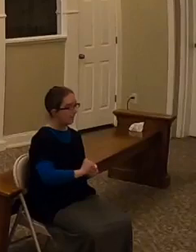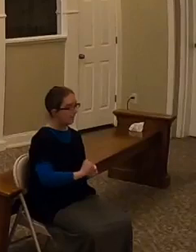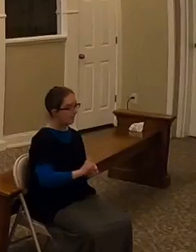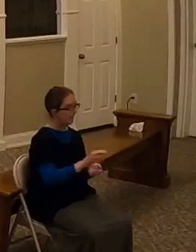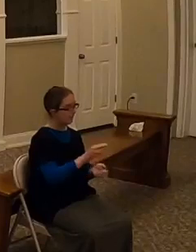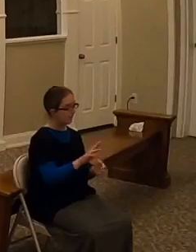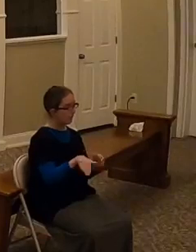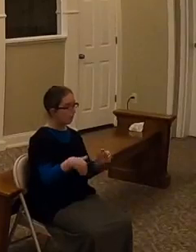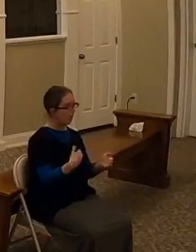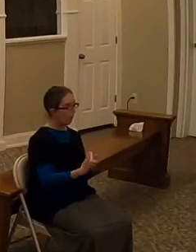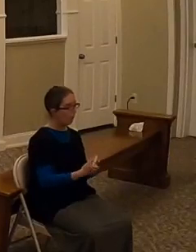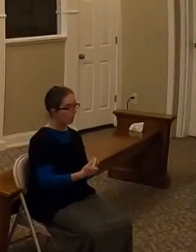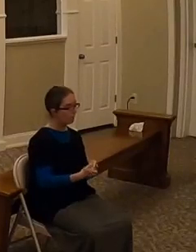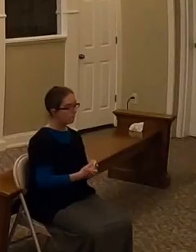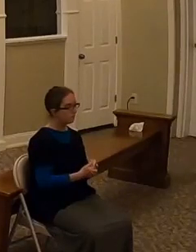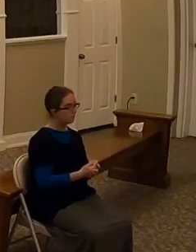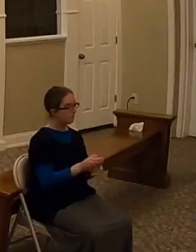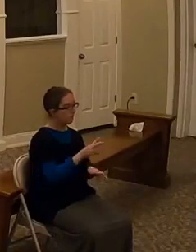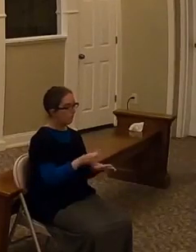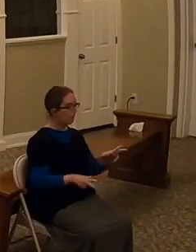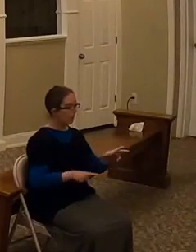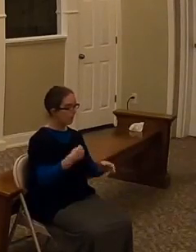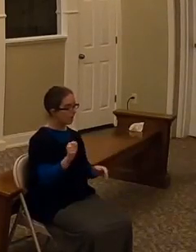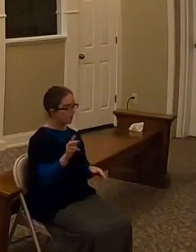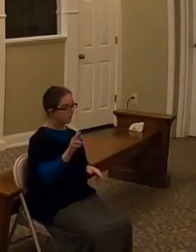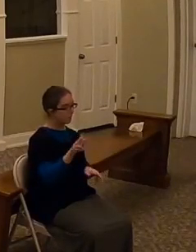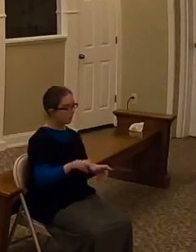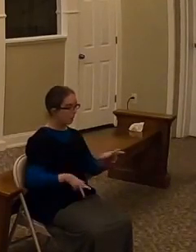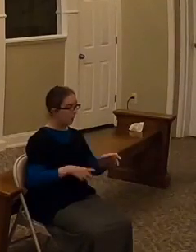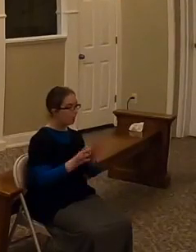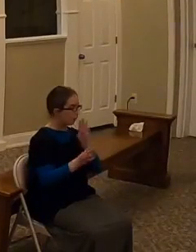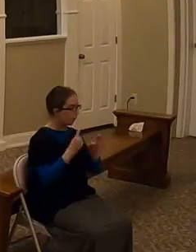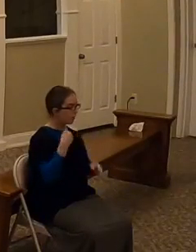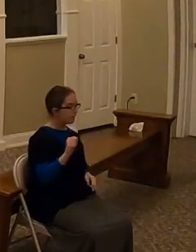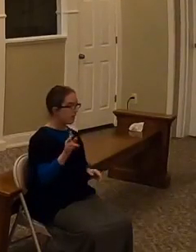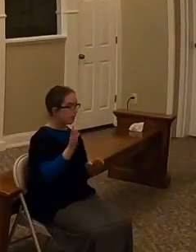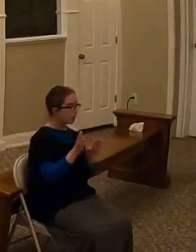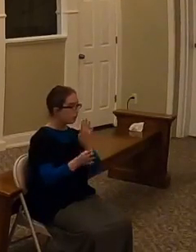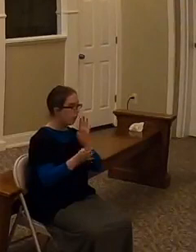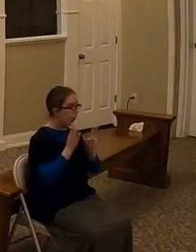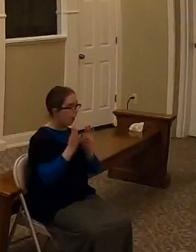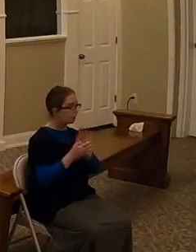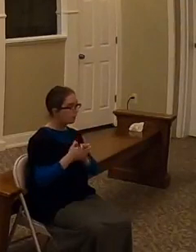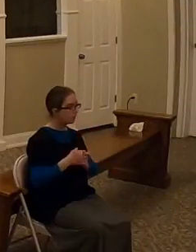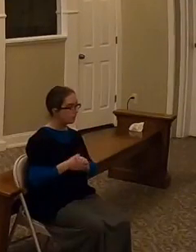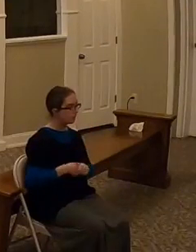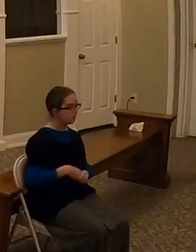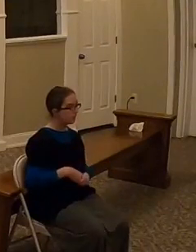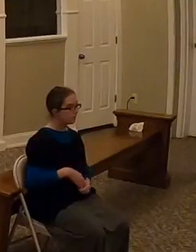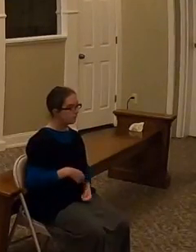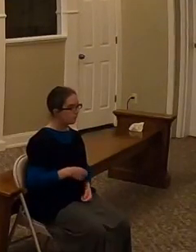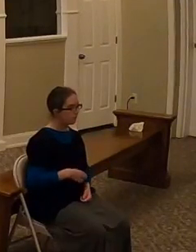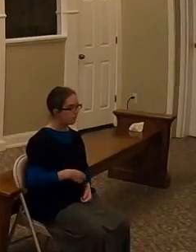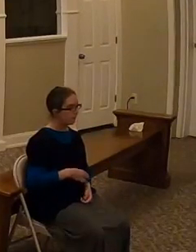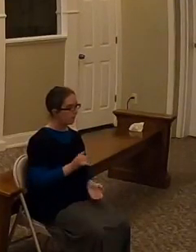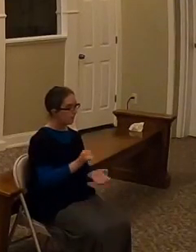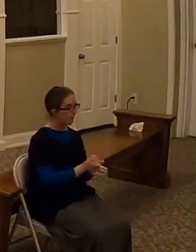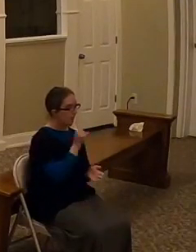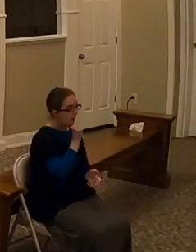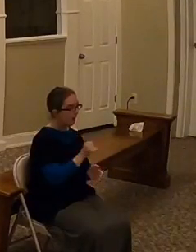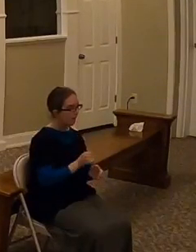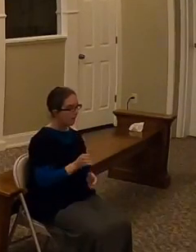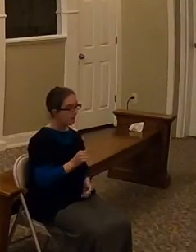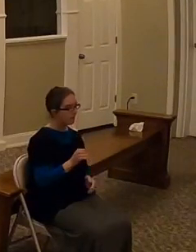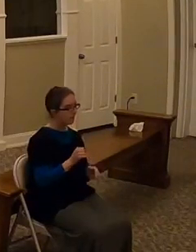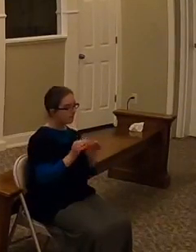and wholesome. Amen. That walks the walk, that talks the talk. Hello. That is